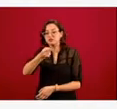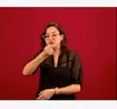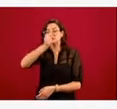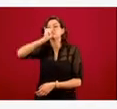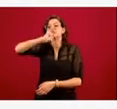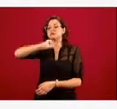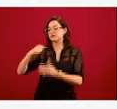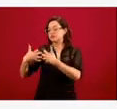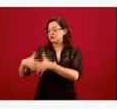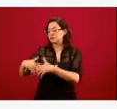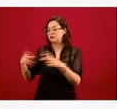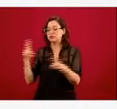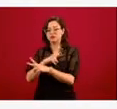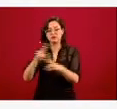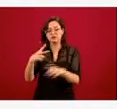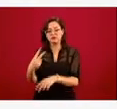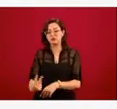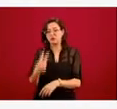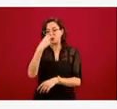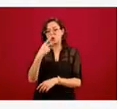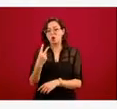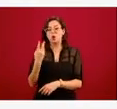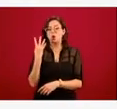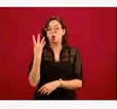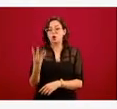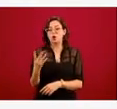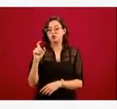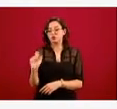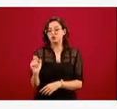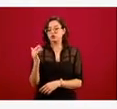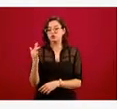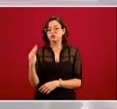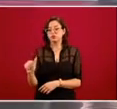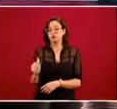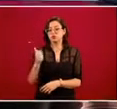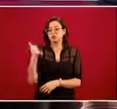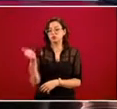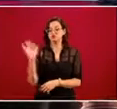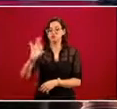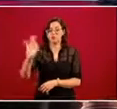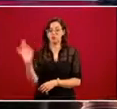the disease of COVID-19.